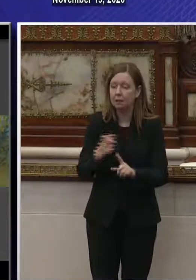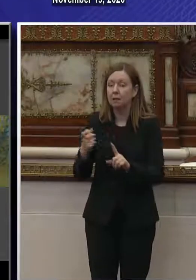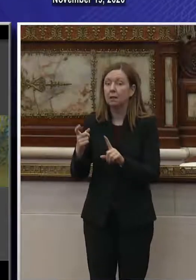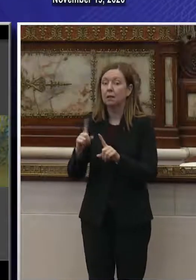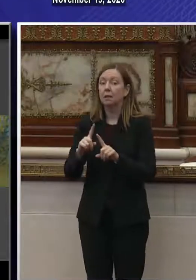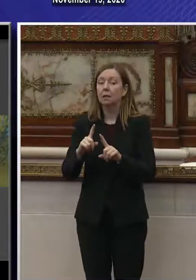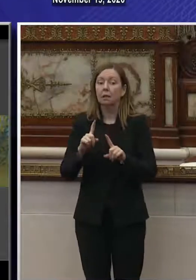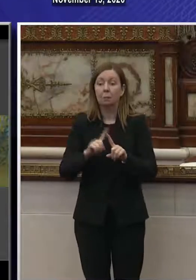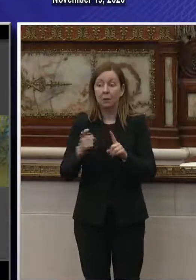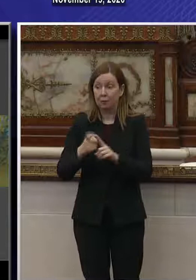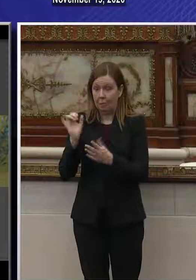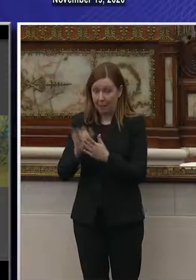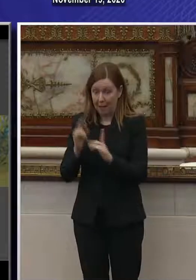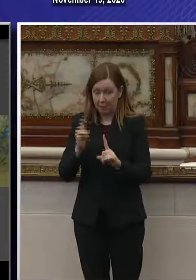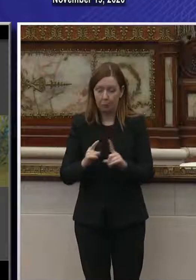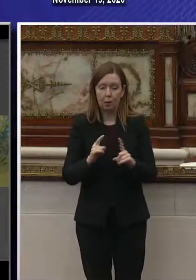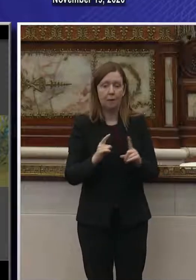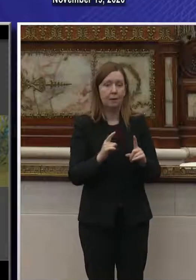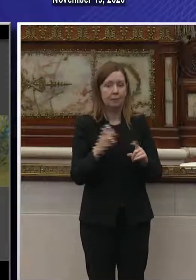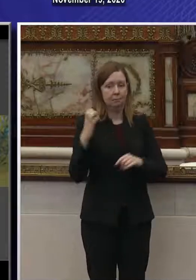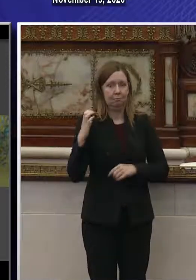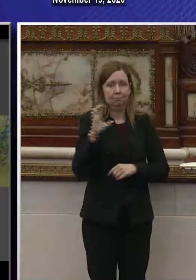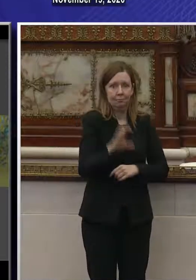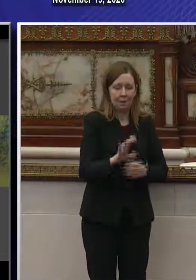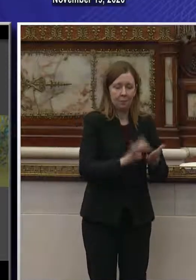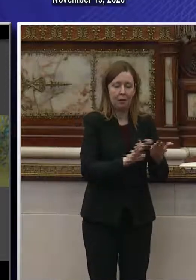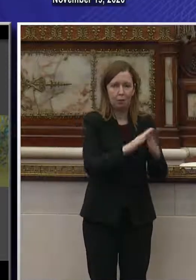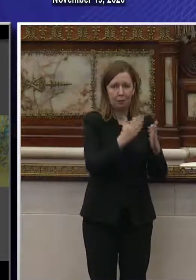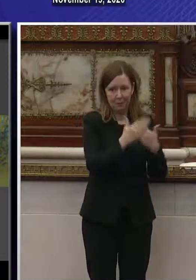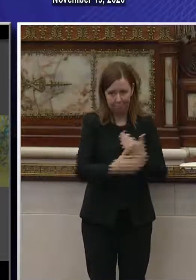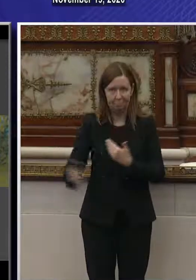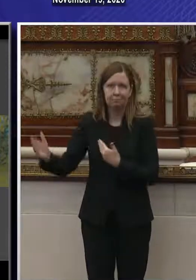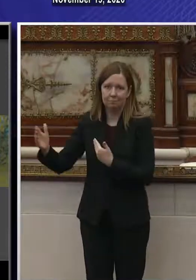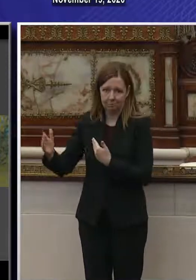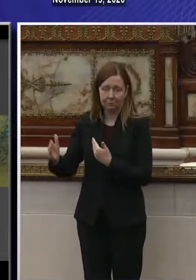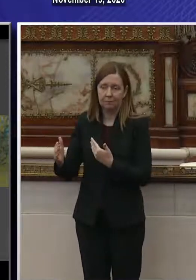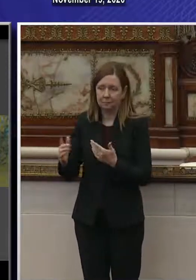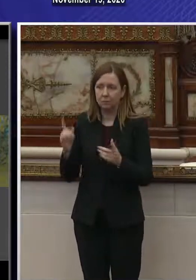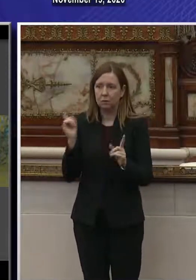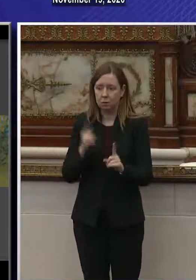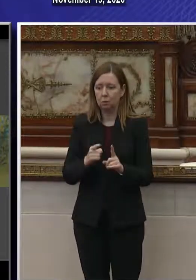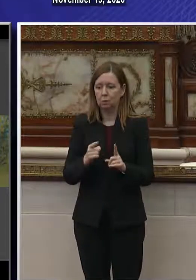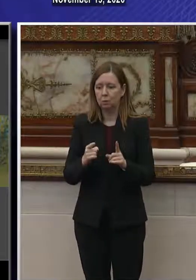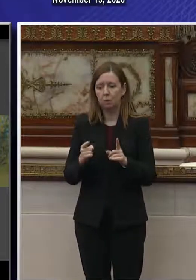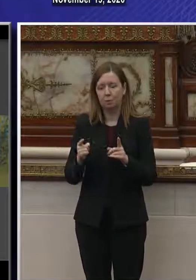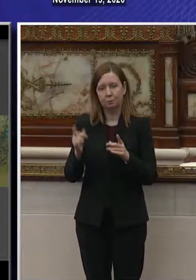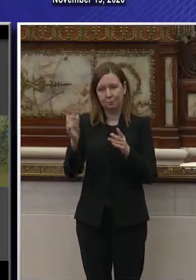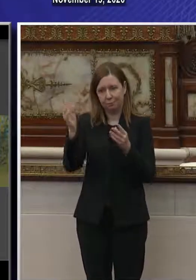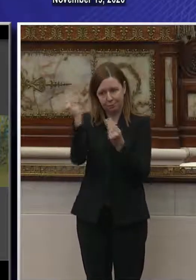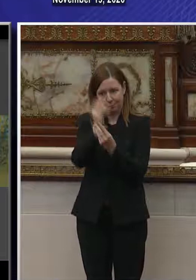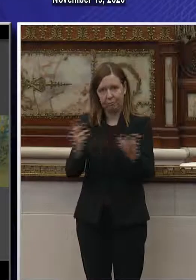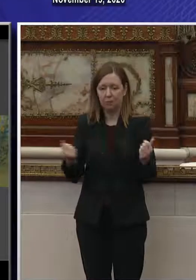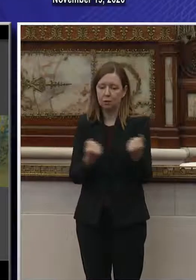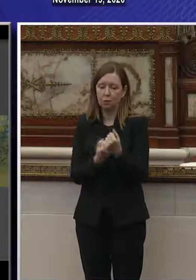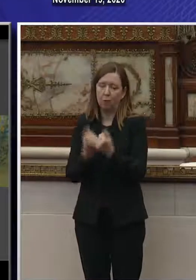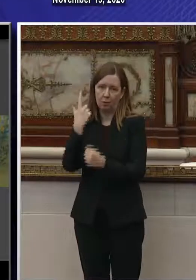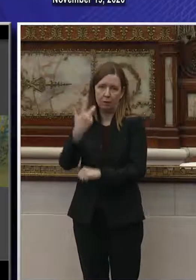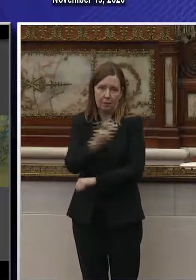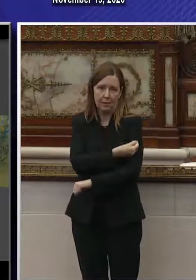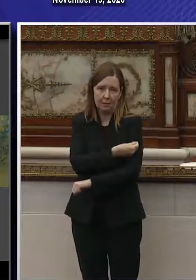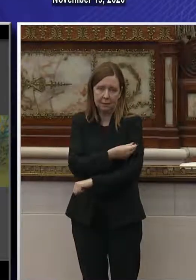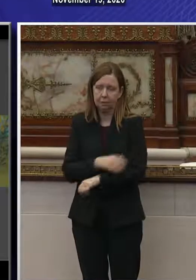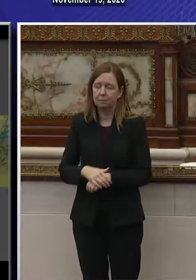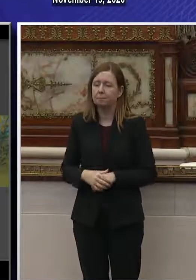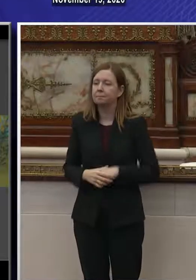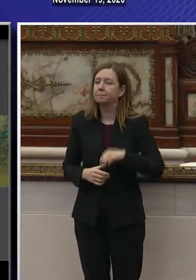incumbent on the medical community and beyond the medical community to then message support for